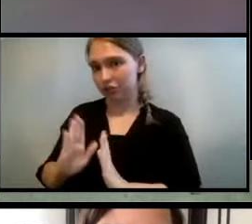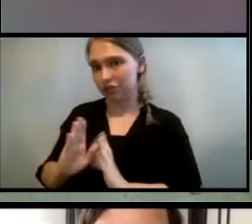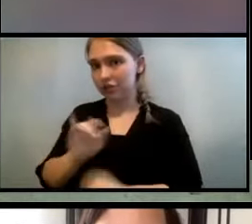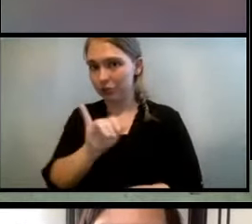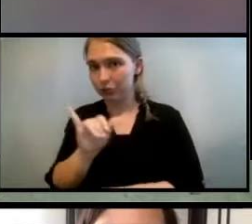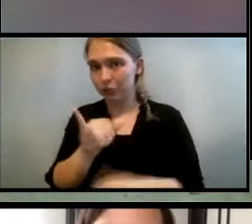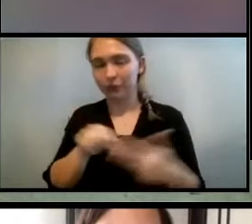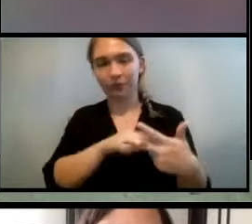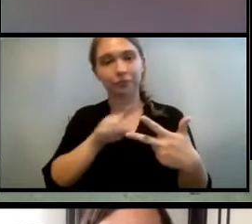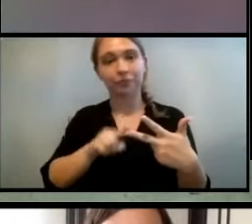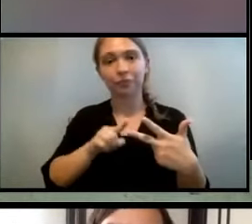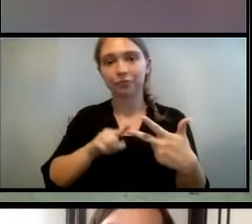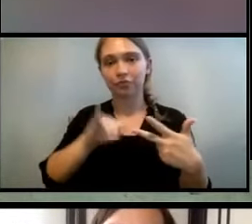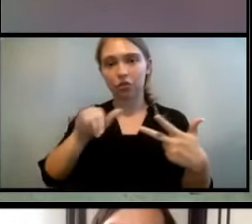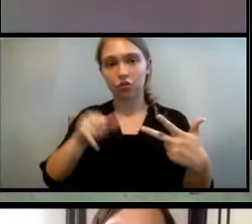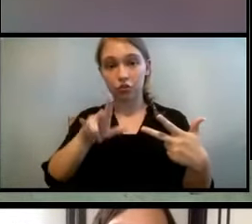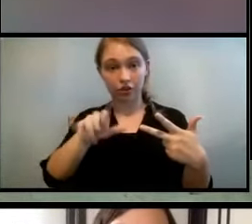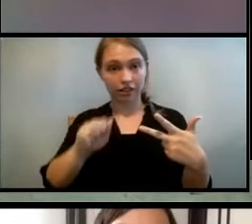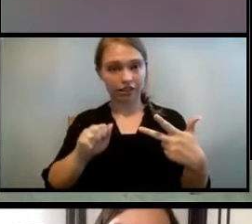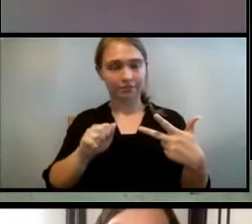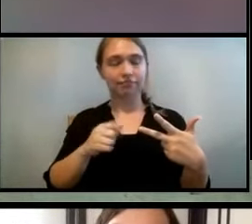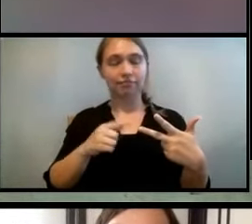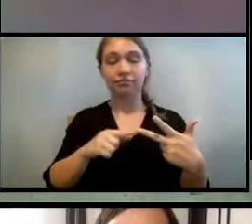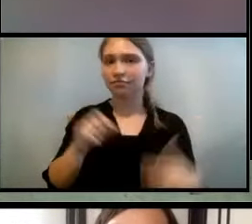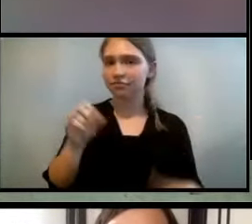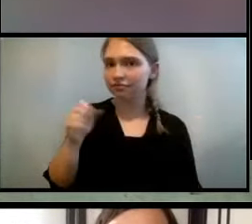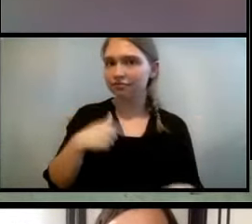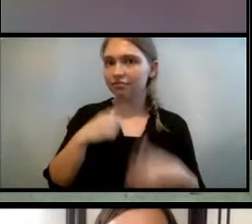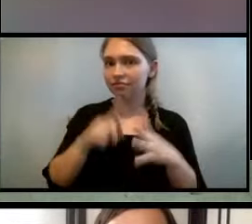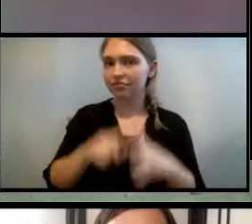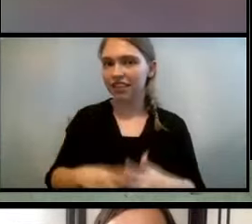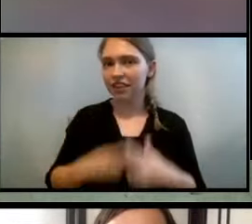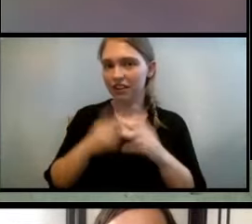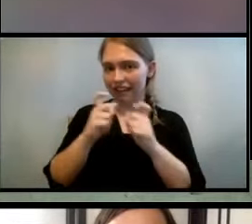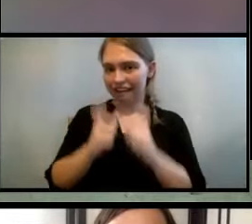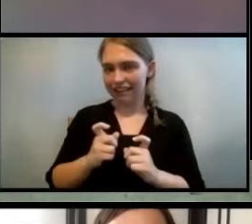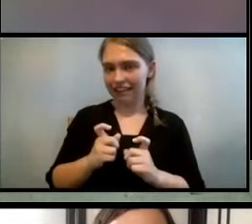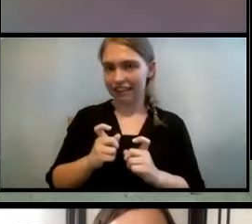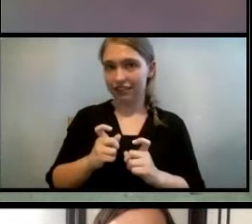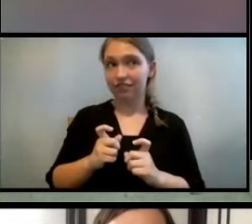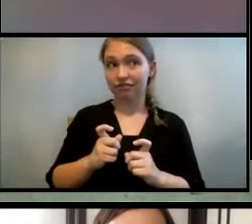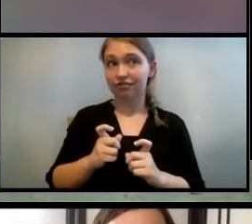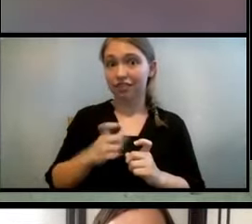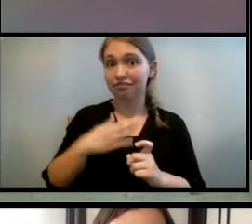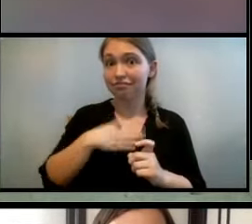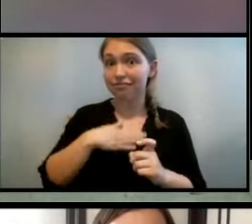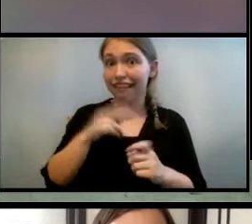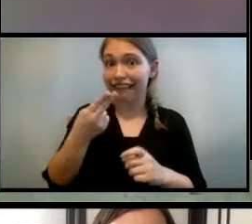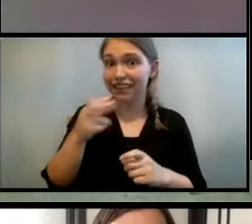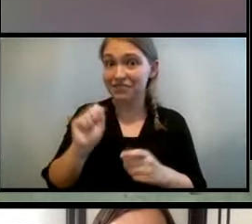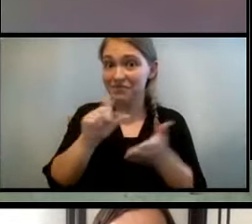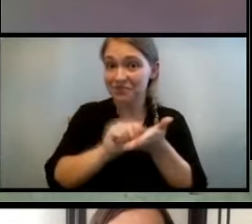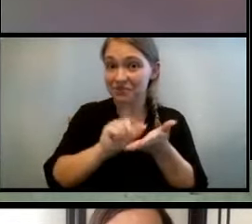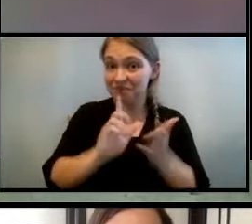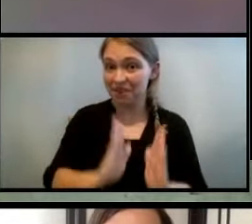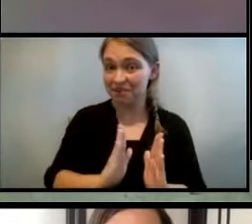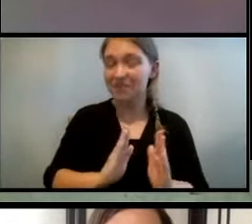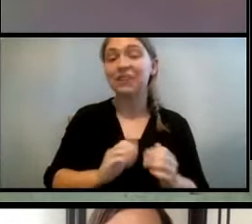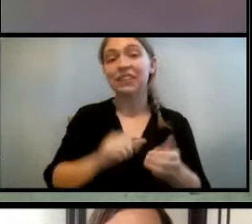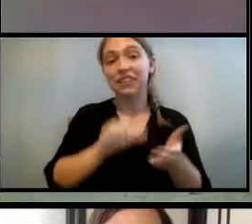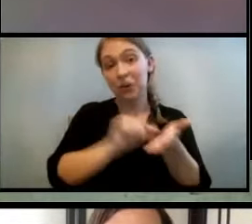so I started editing. Originally, my very first editing was my high school newspaper. I was editor-in-chief of